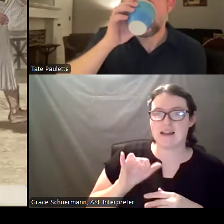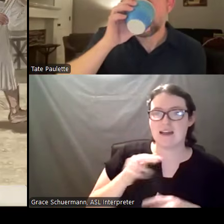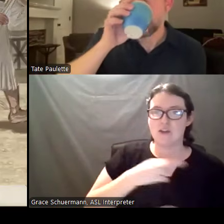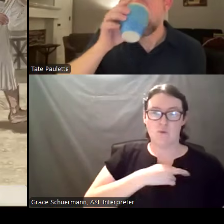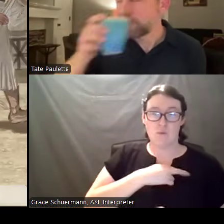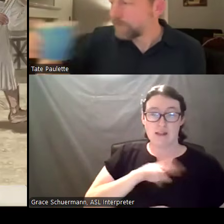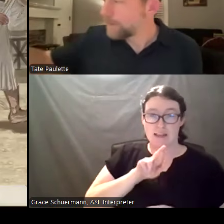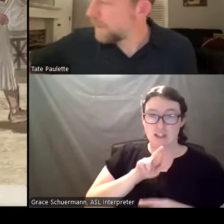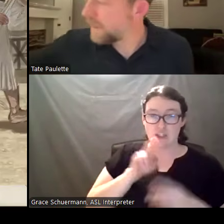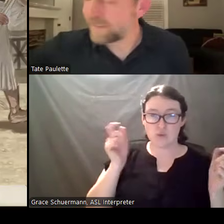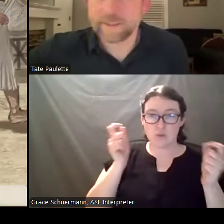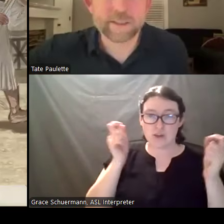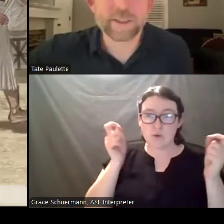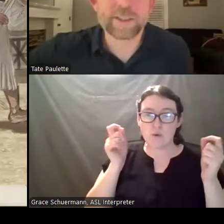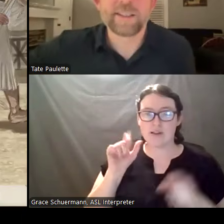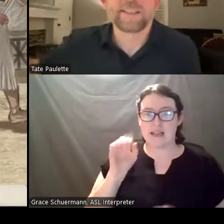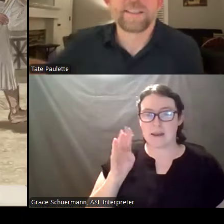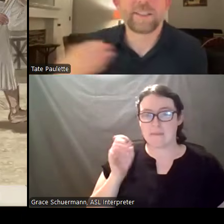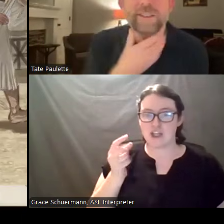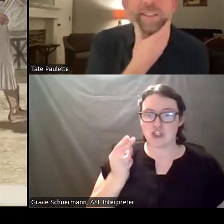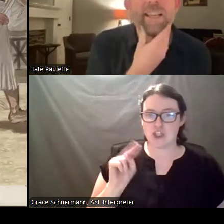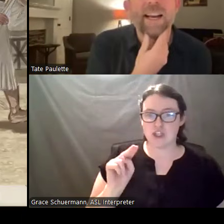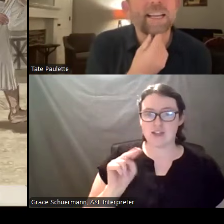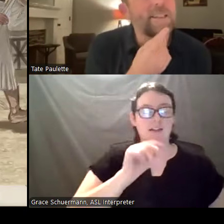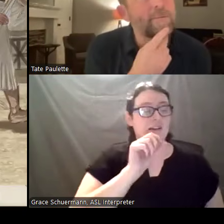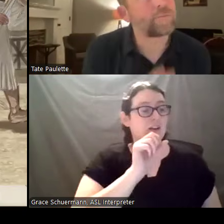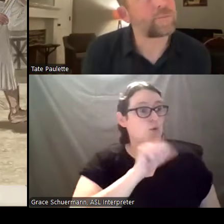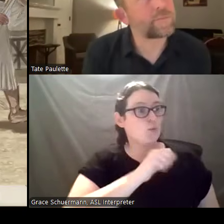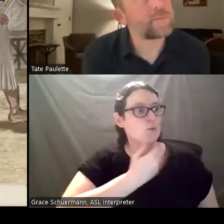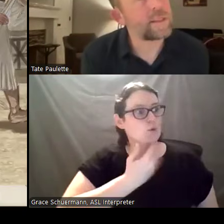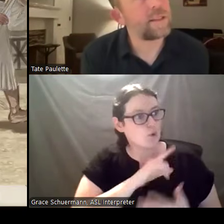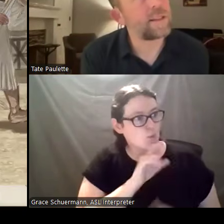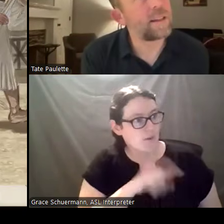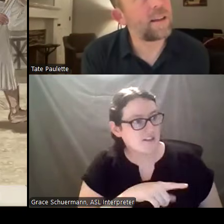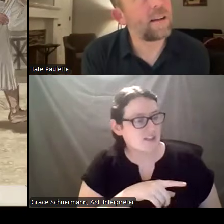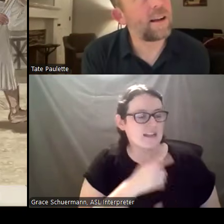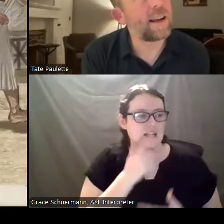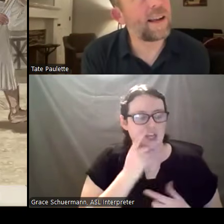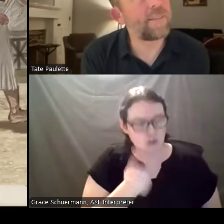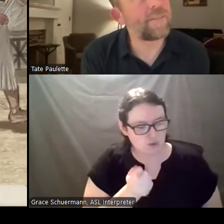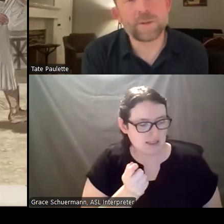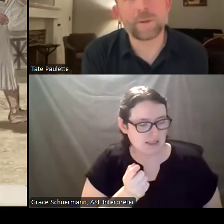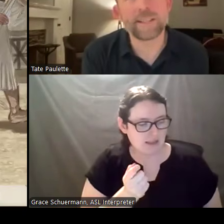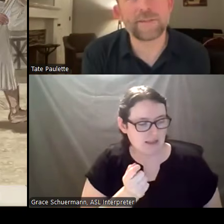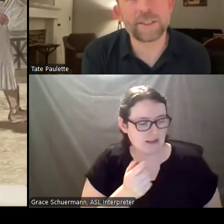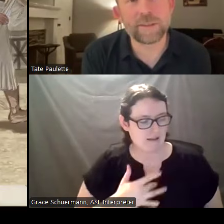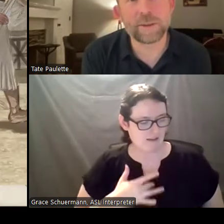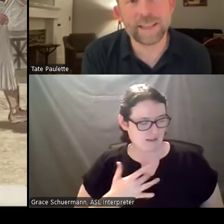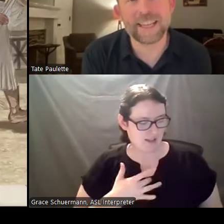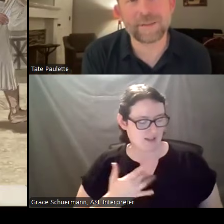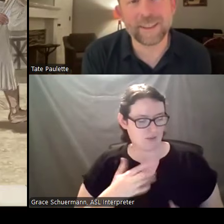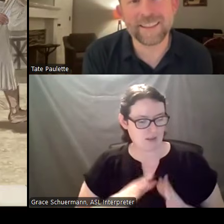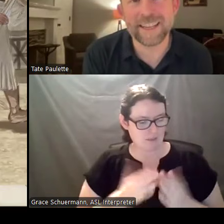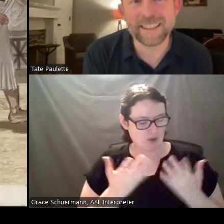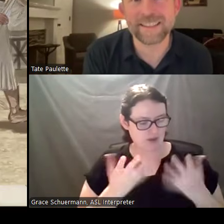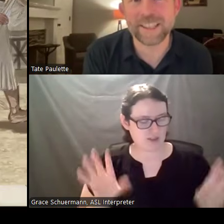rituals? Yes, great question. Interestingly, uh, I felt once I finished the book, I kind